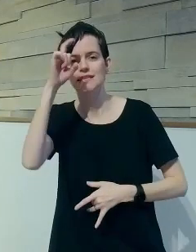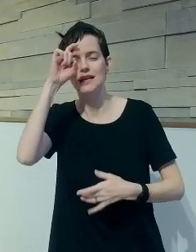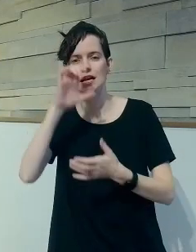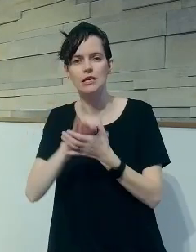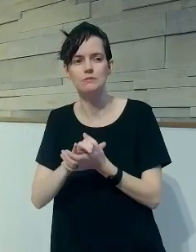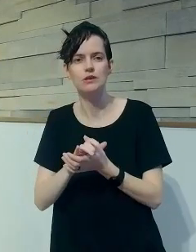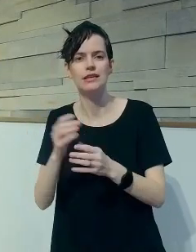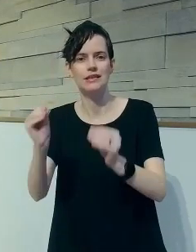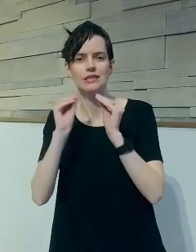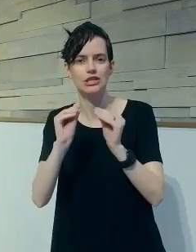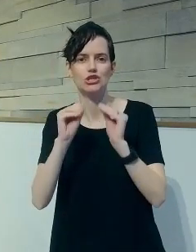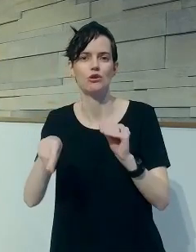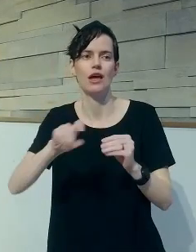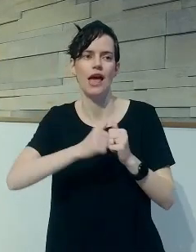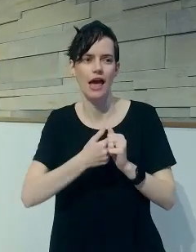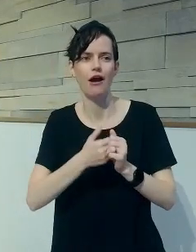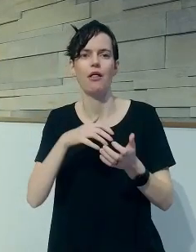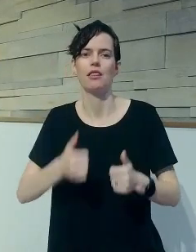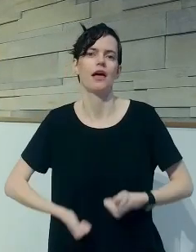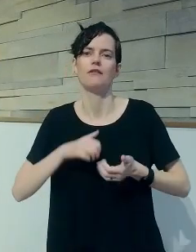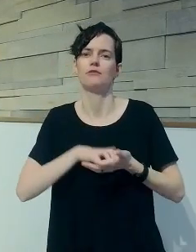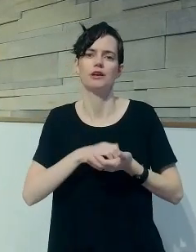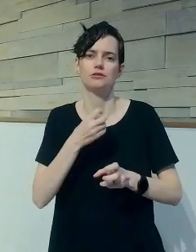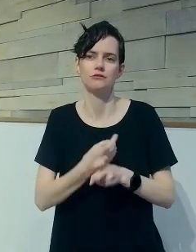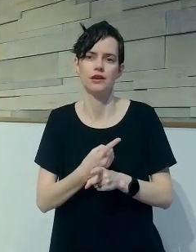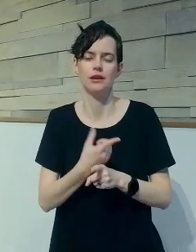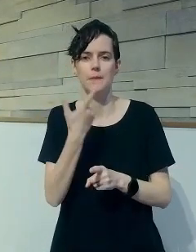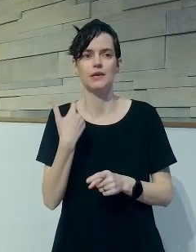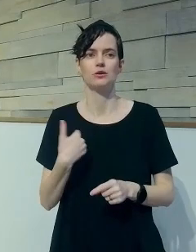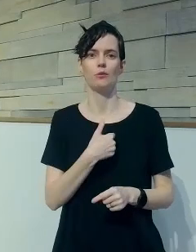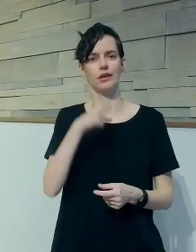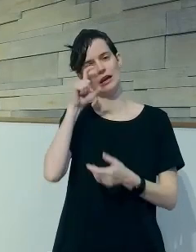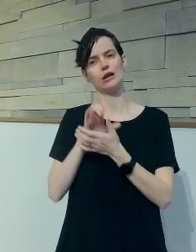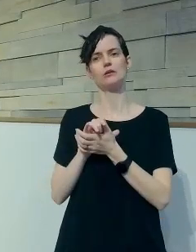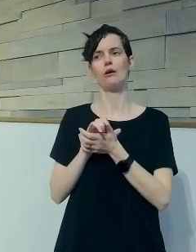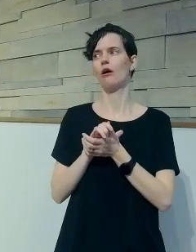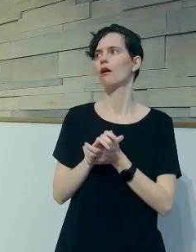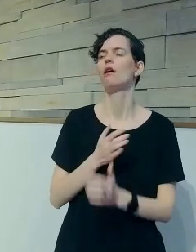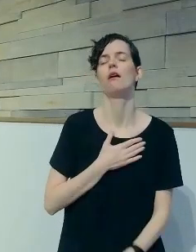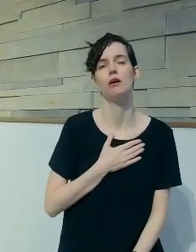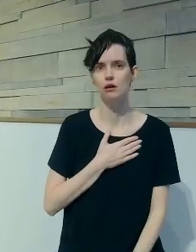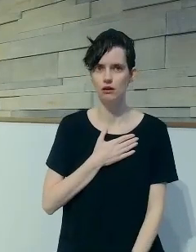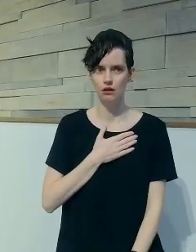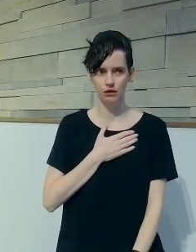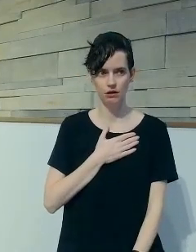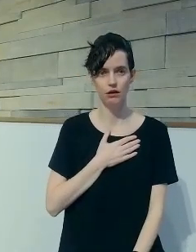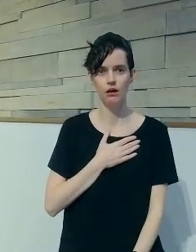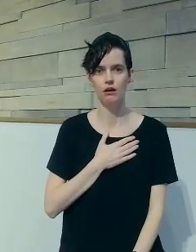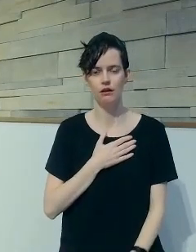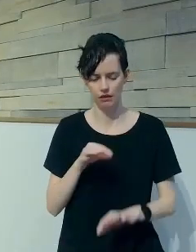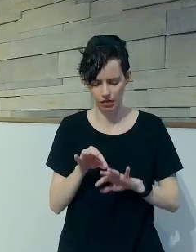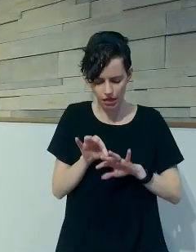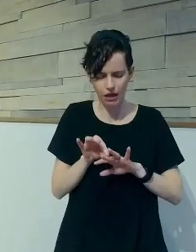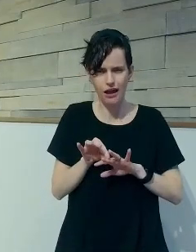husbands teach you how fragile life is, right? Because we husbands, oh my goodness, we get a